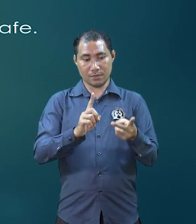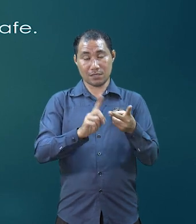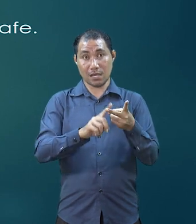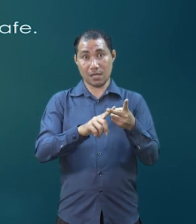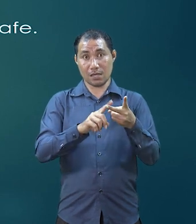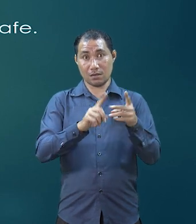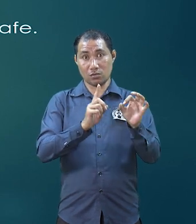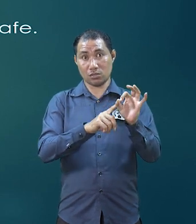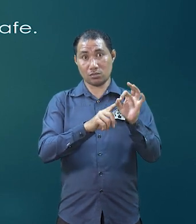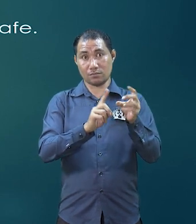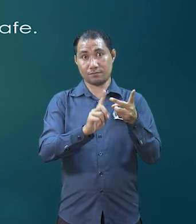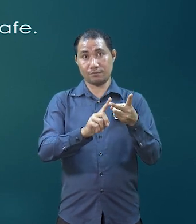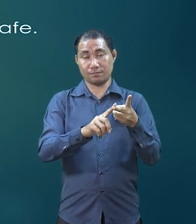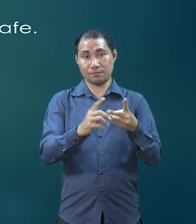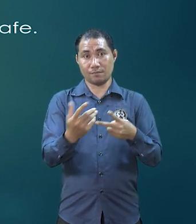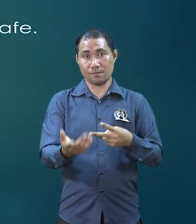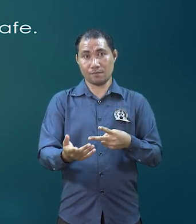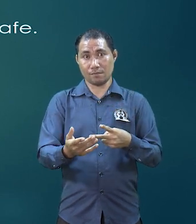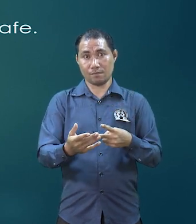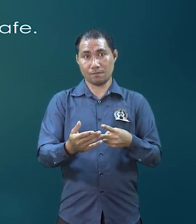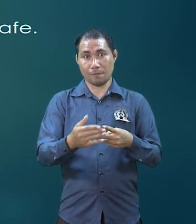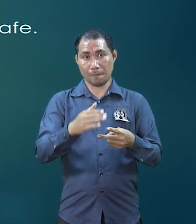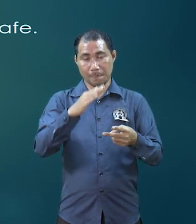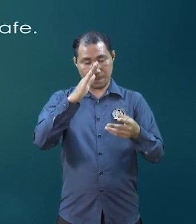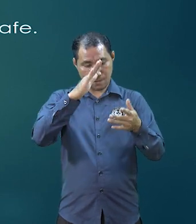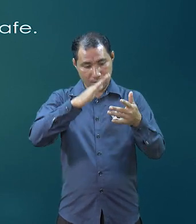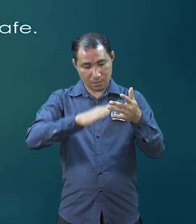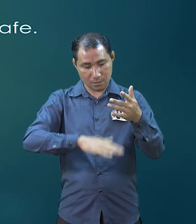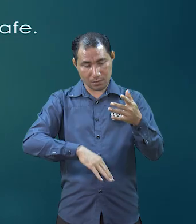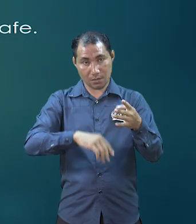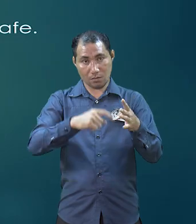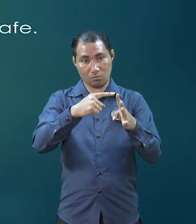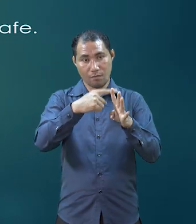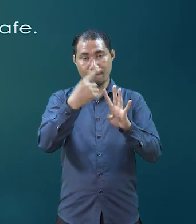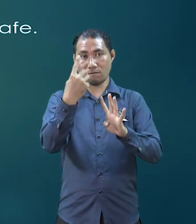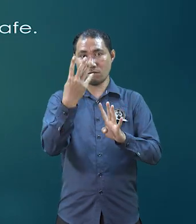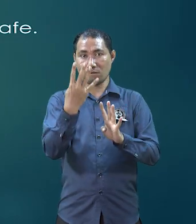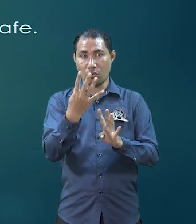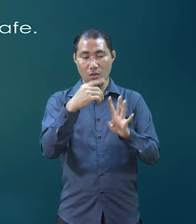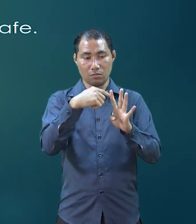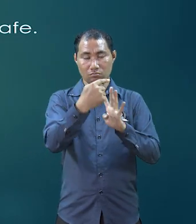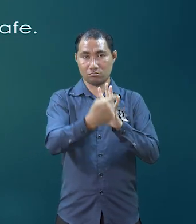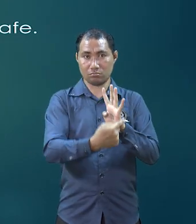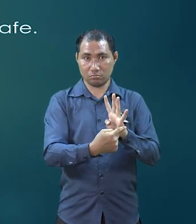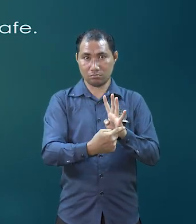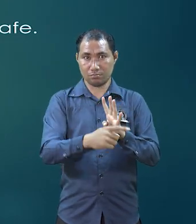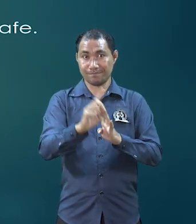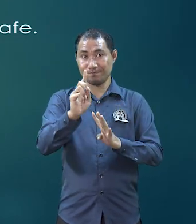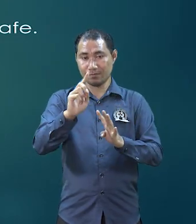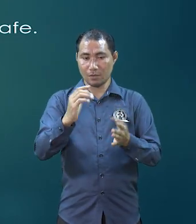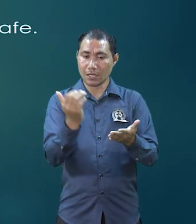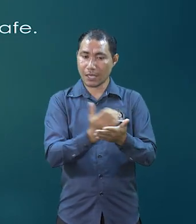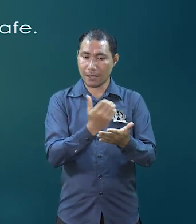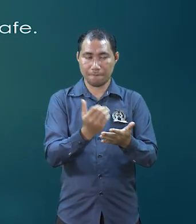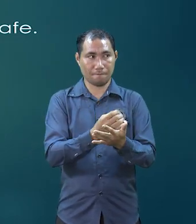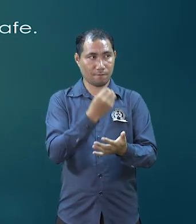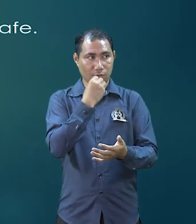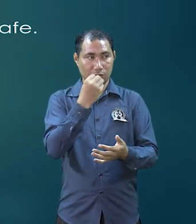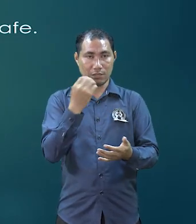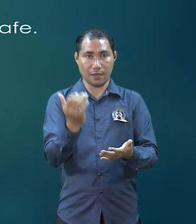Second question is, list down the 4 steps in order to keep food safe.